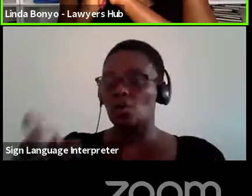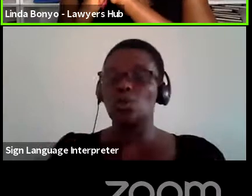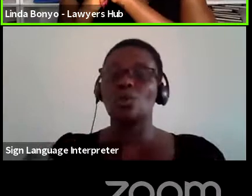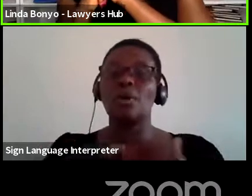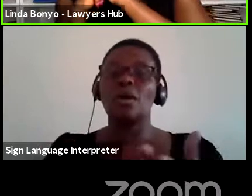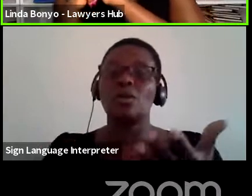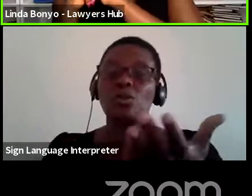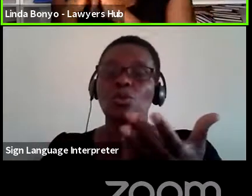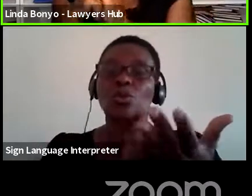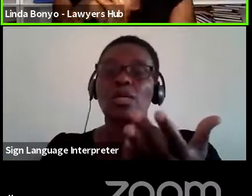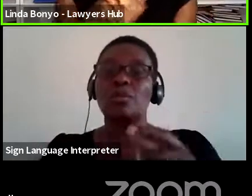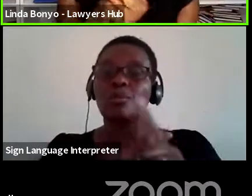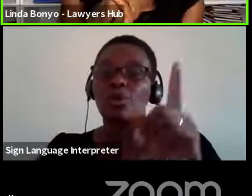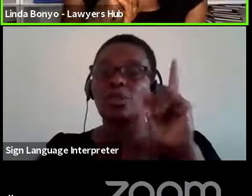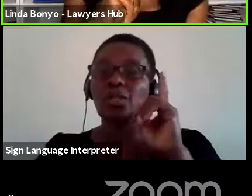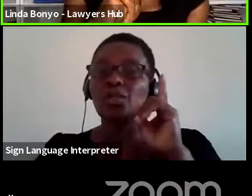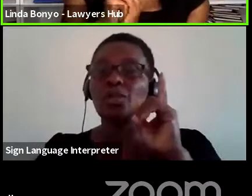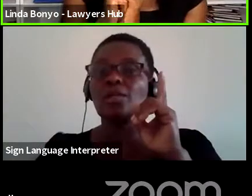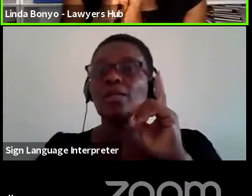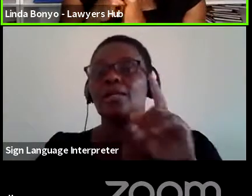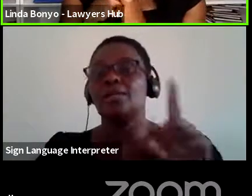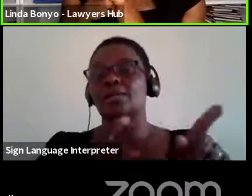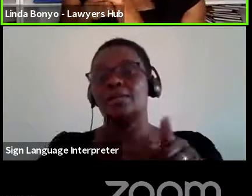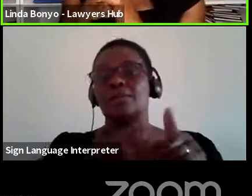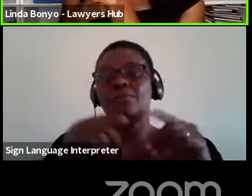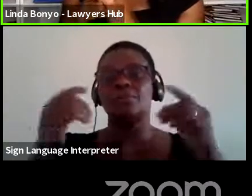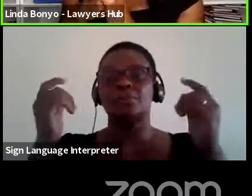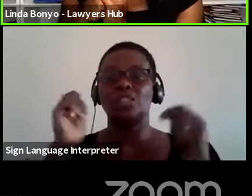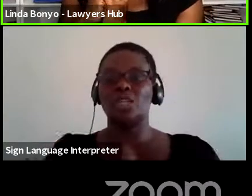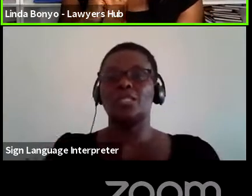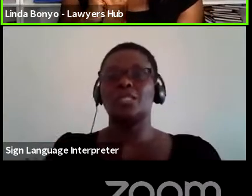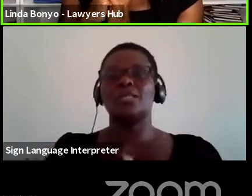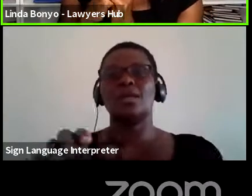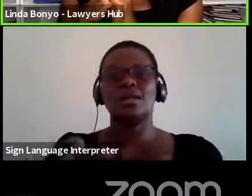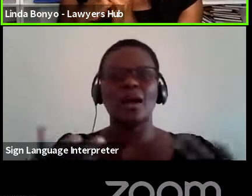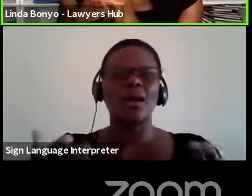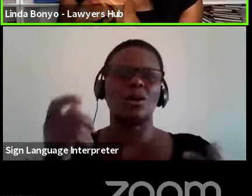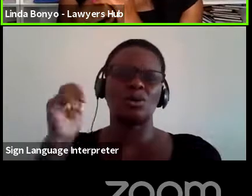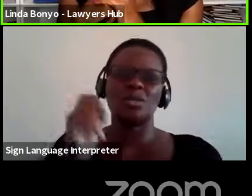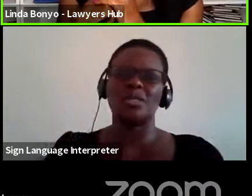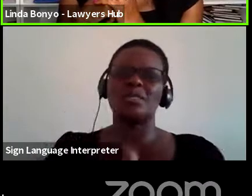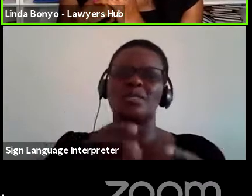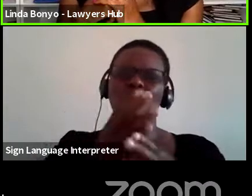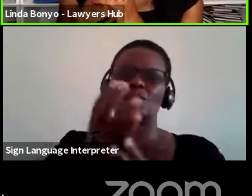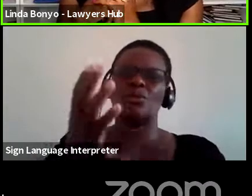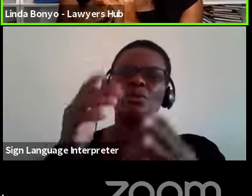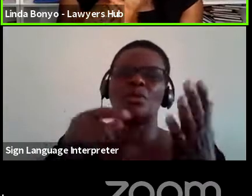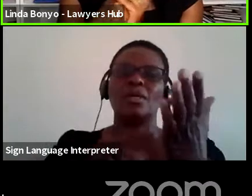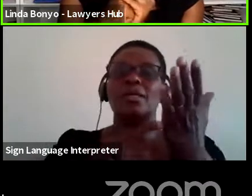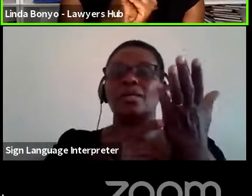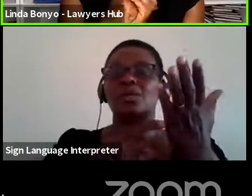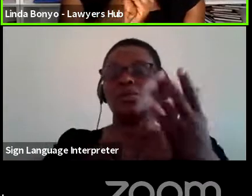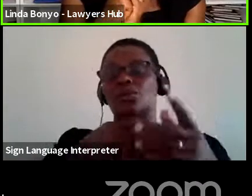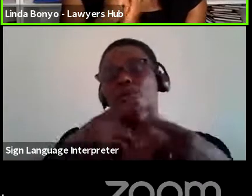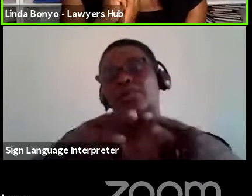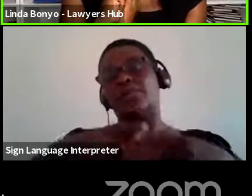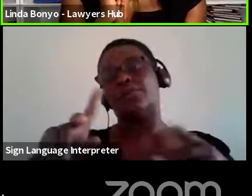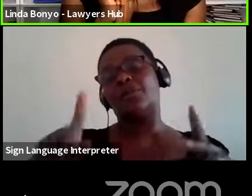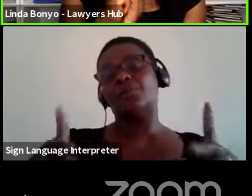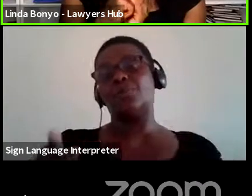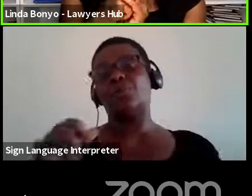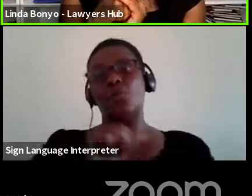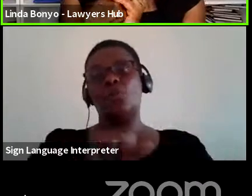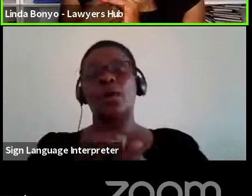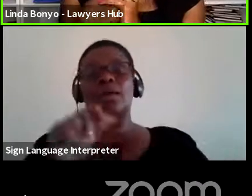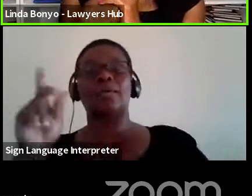We also work on justice innovation, how we can get justice through technology to the various people that we work with in Kenya.